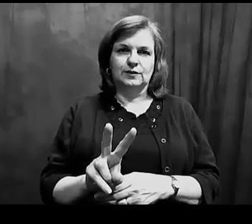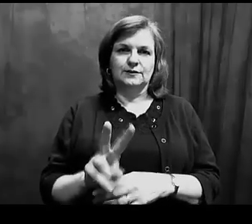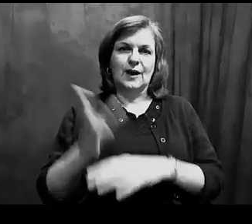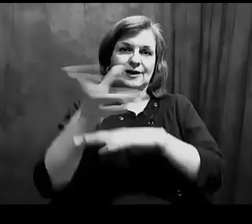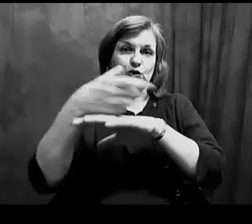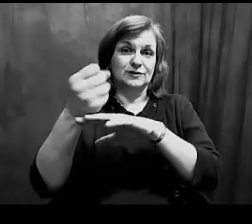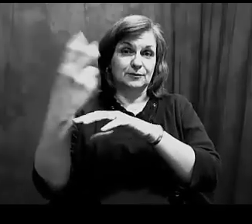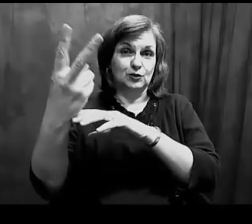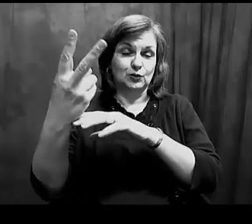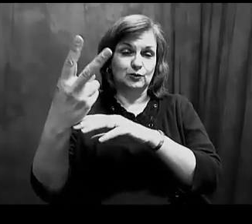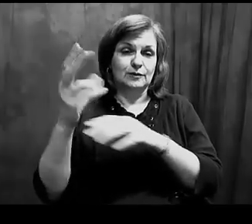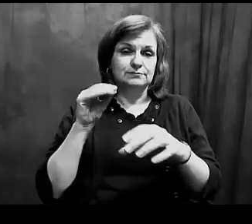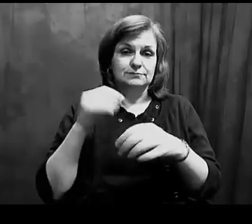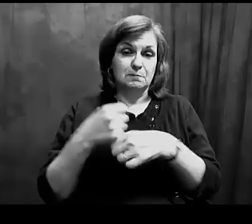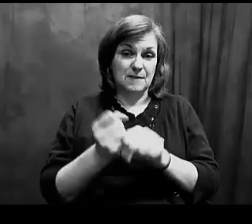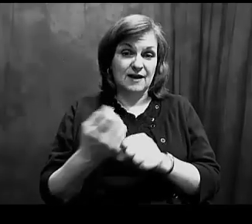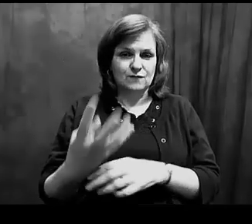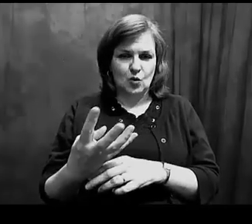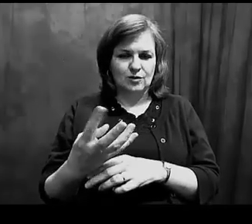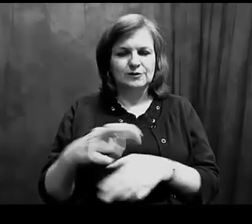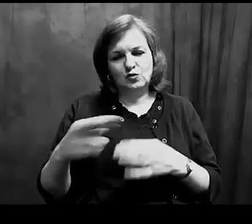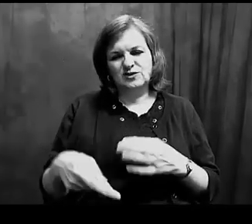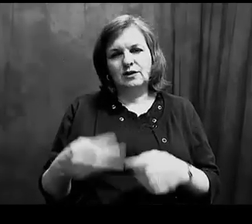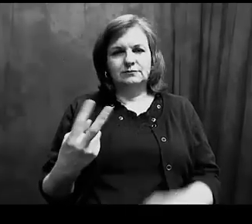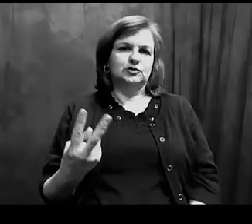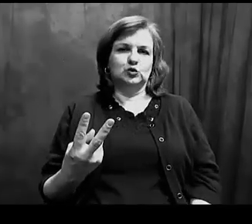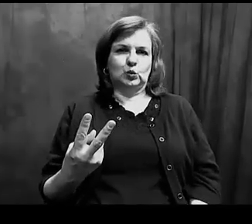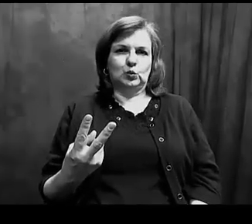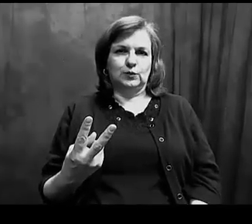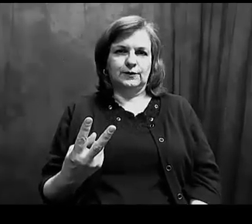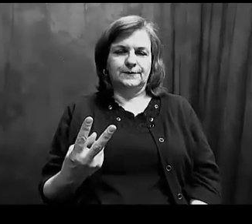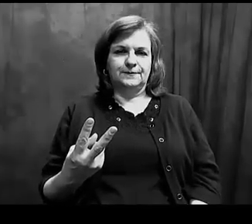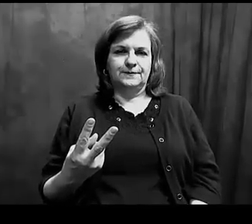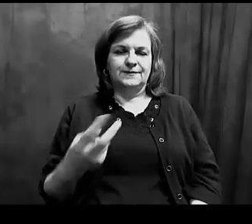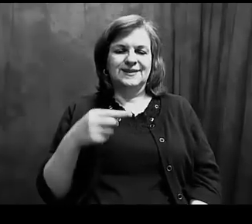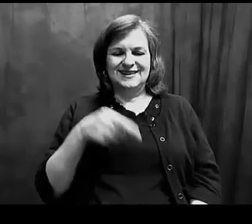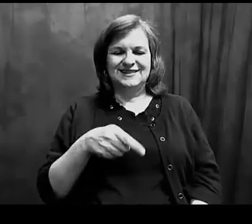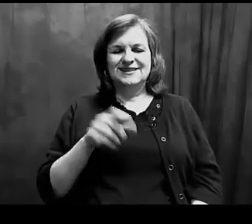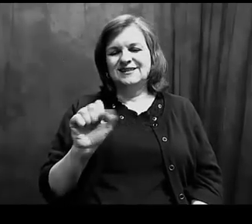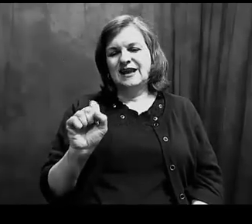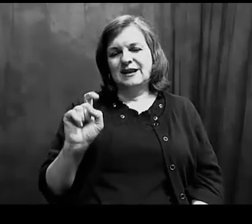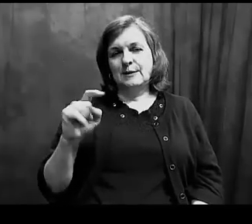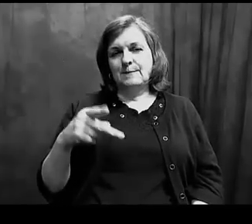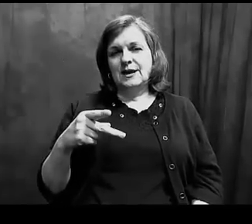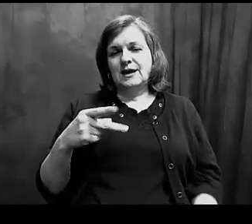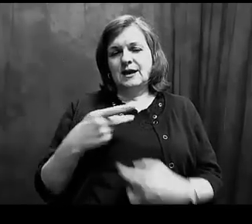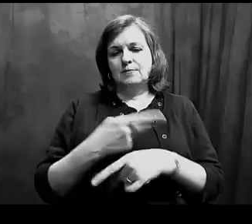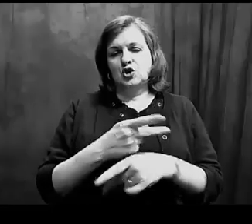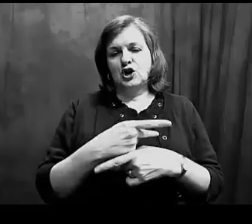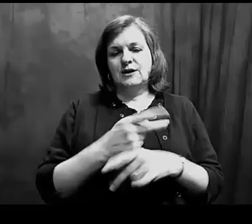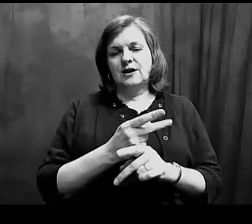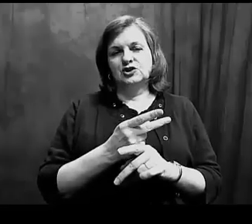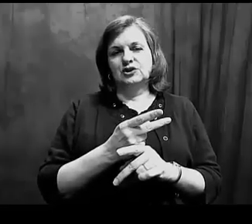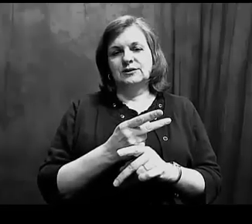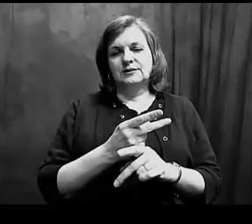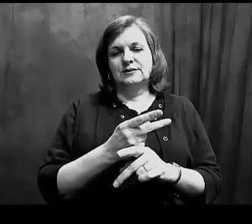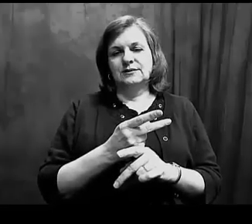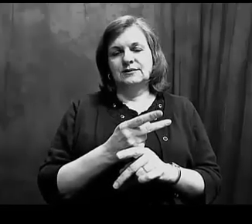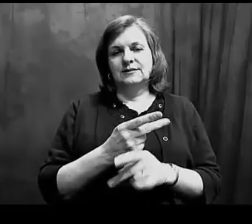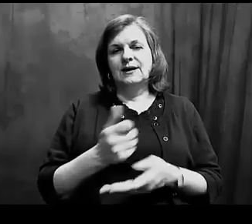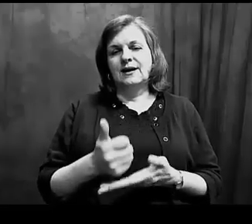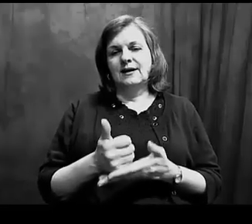end up with 2 that I can use for some other process. And as you might imagine, this ATP